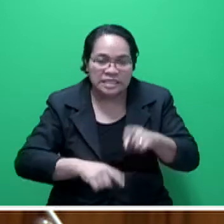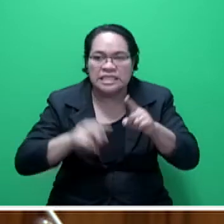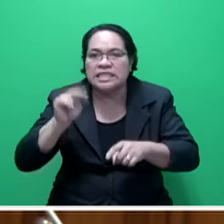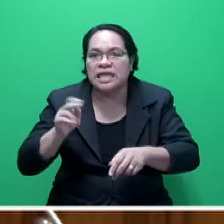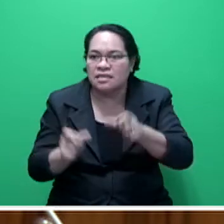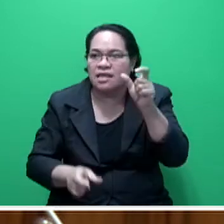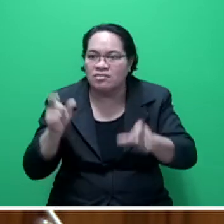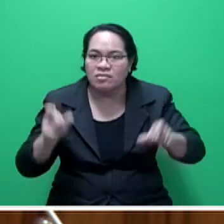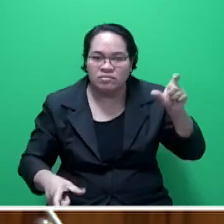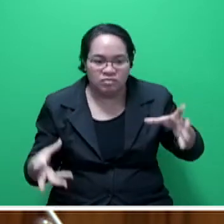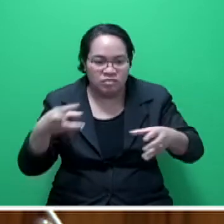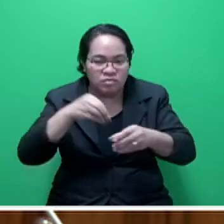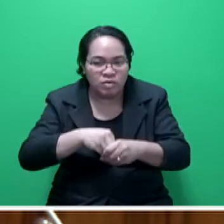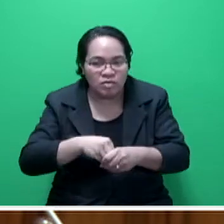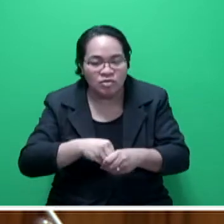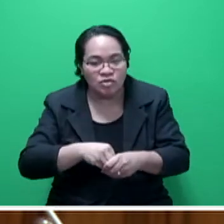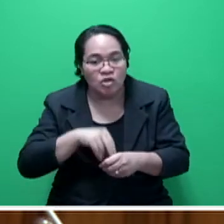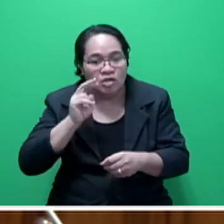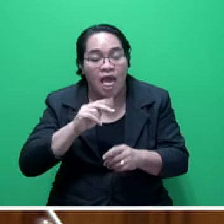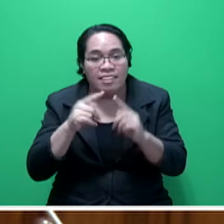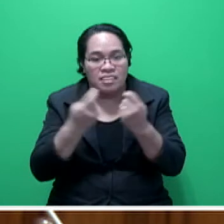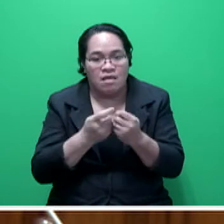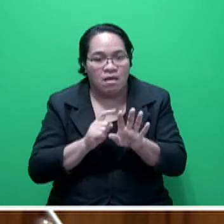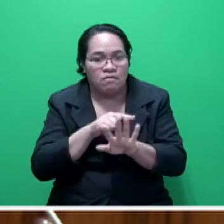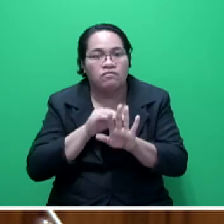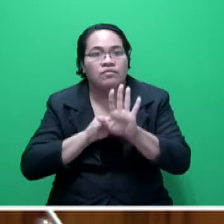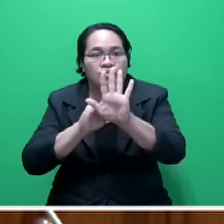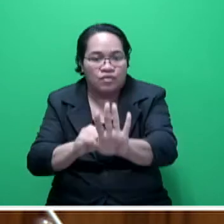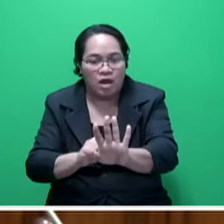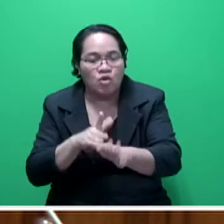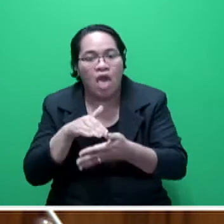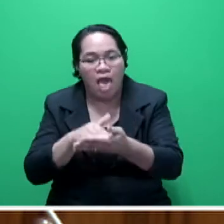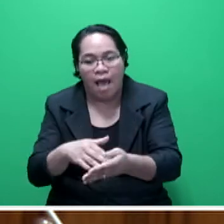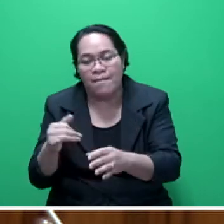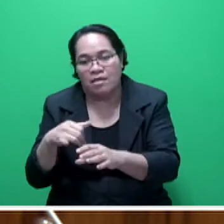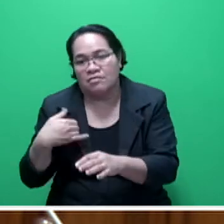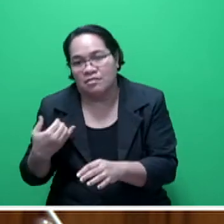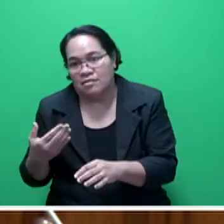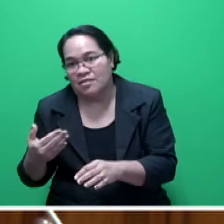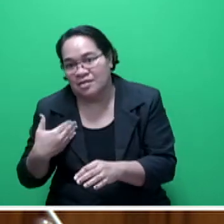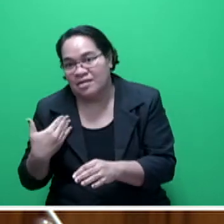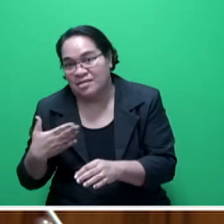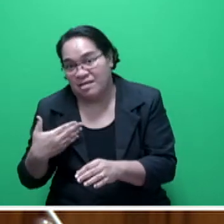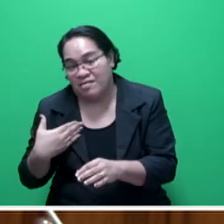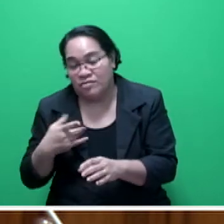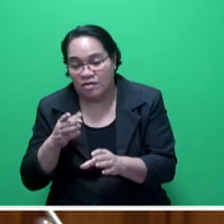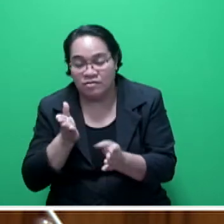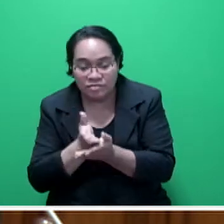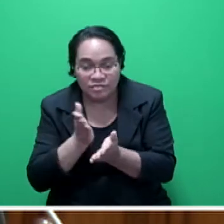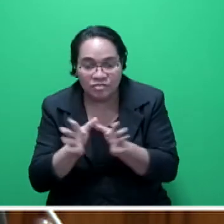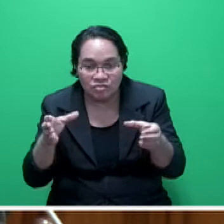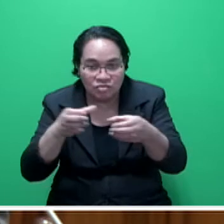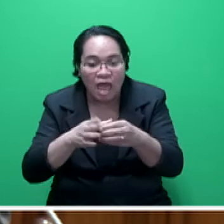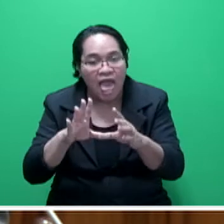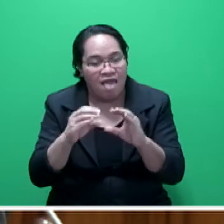at the forefront are our Navy and military teams assisting our health quarantine officers and the medical team, and we also have the border agencies in general